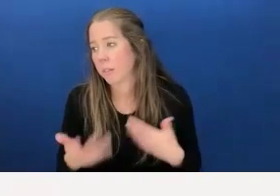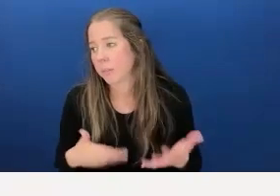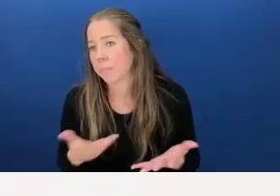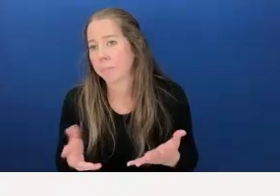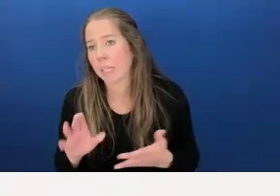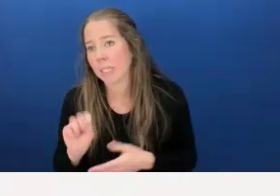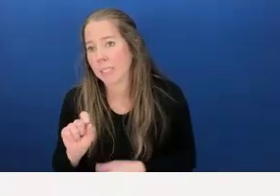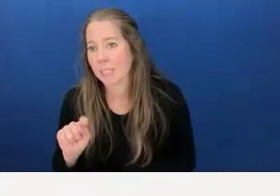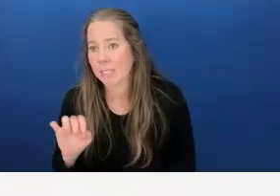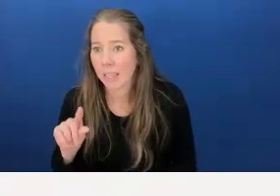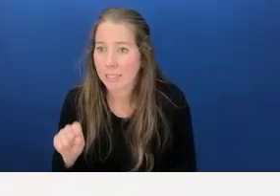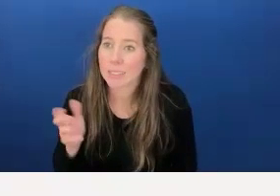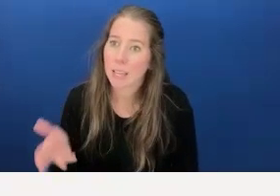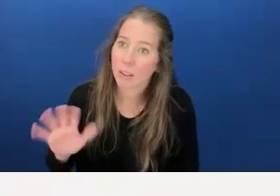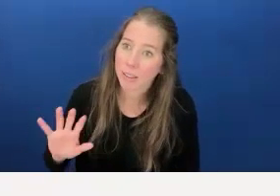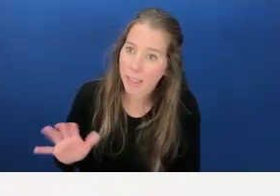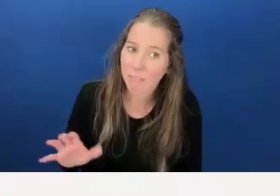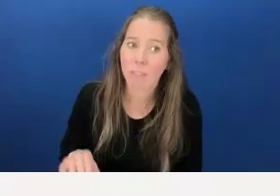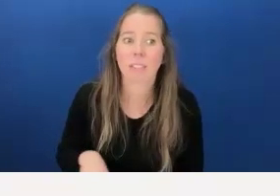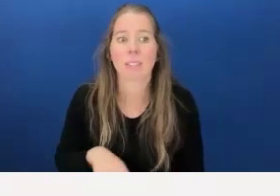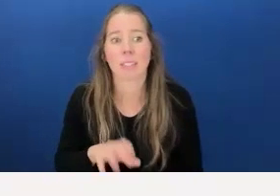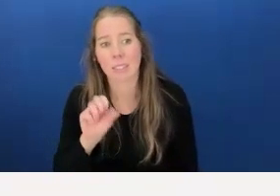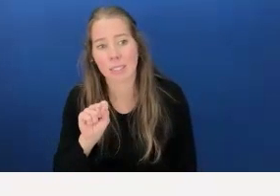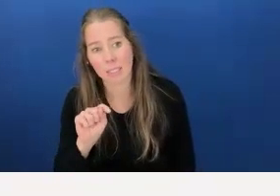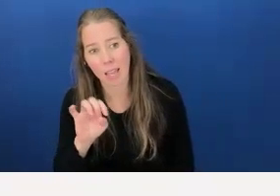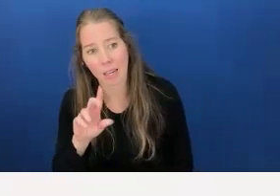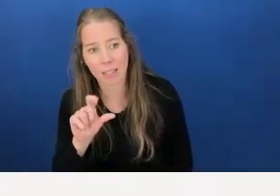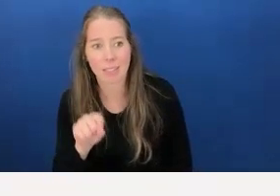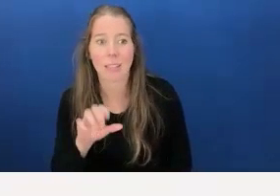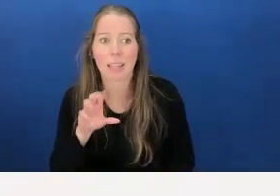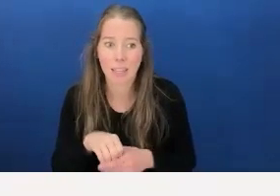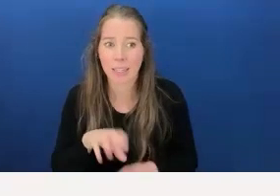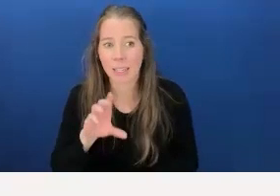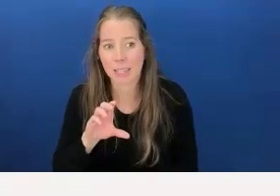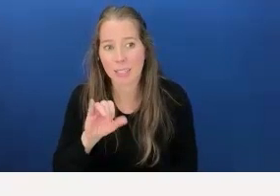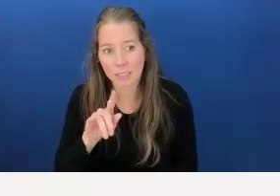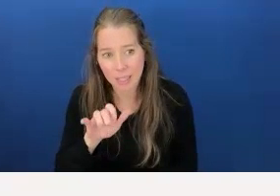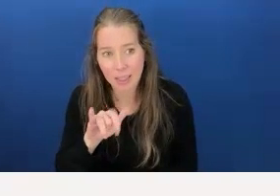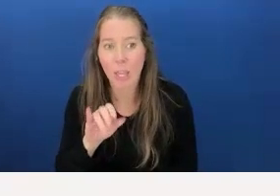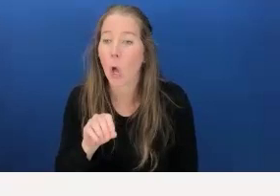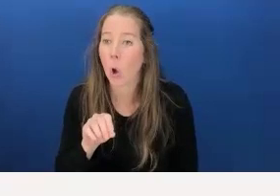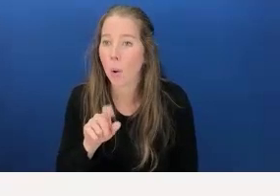in Canvas, settings in Celio, but we'll get it.